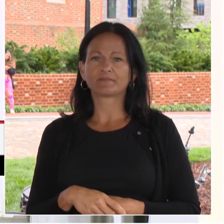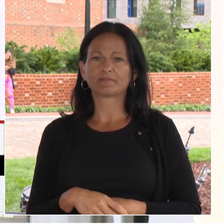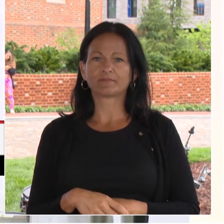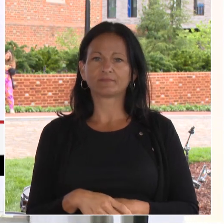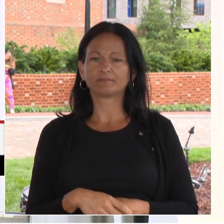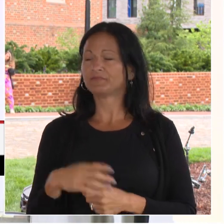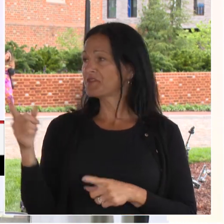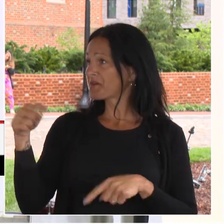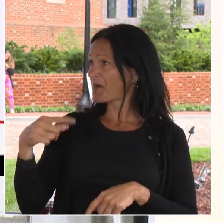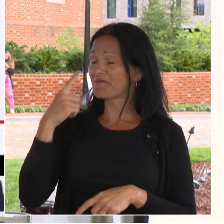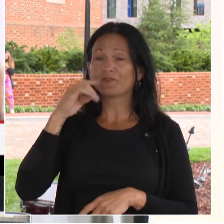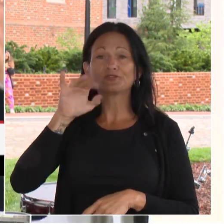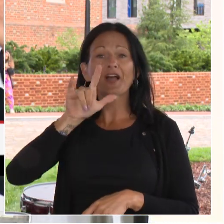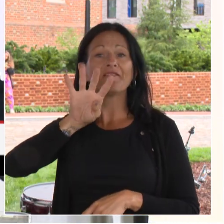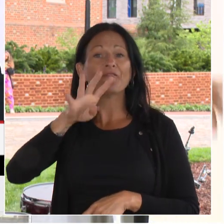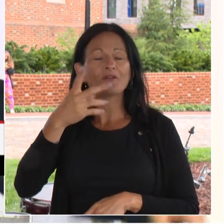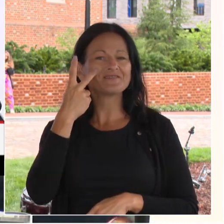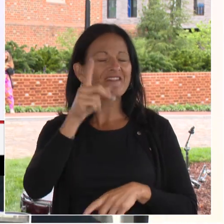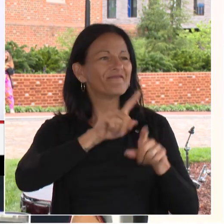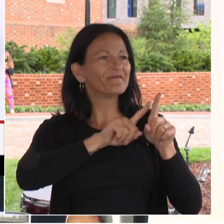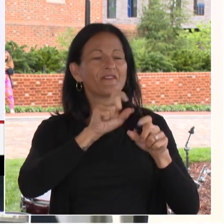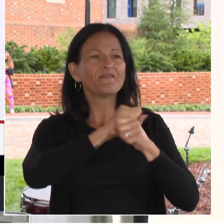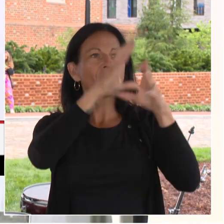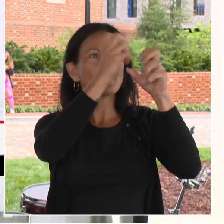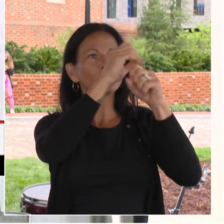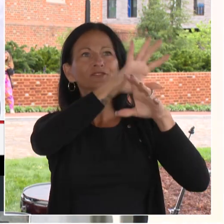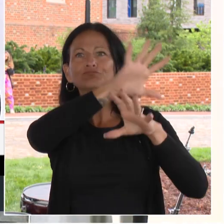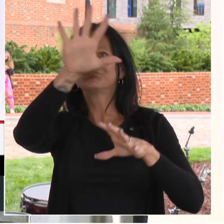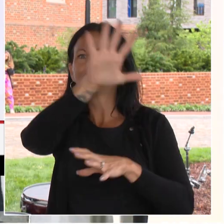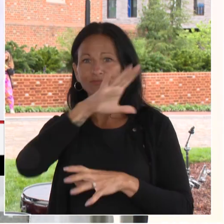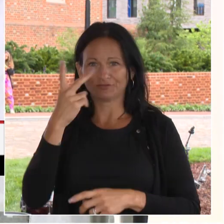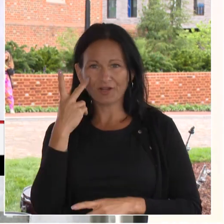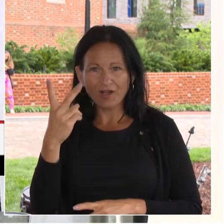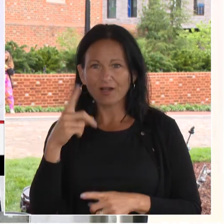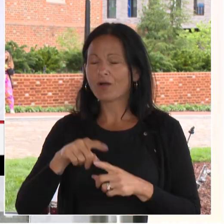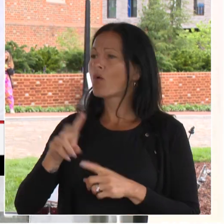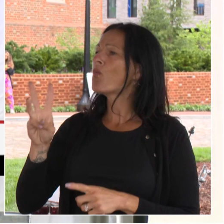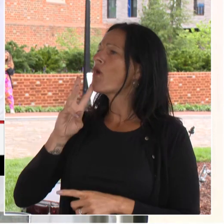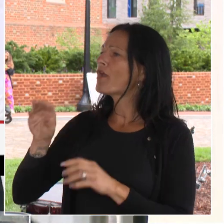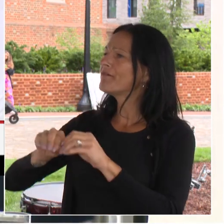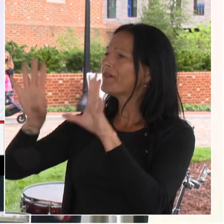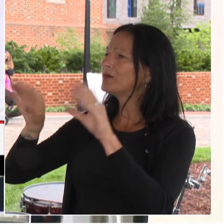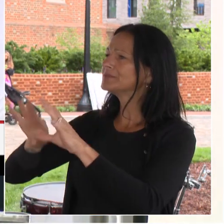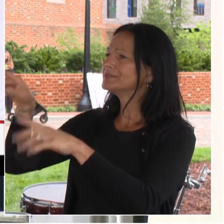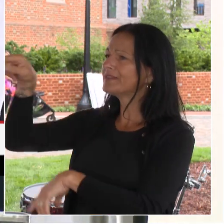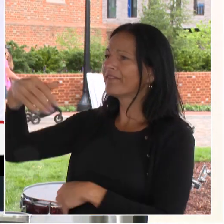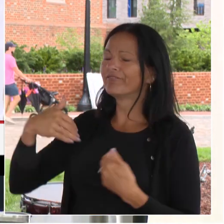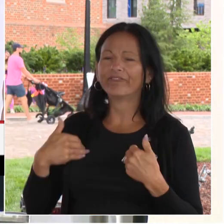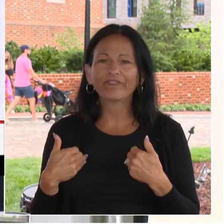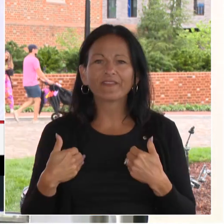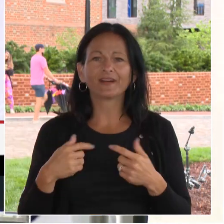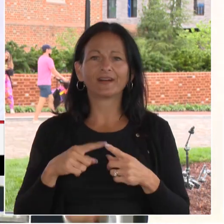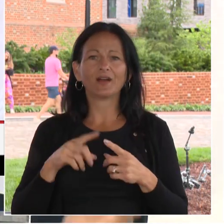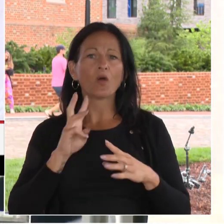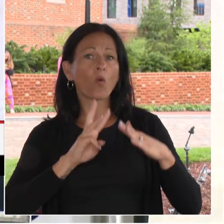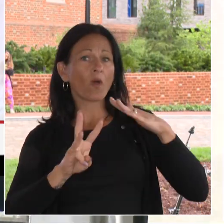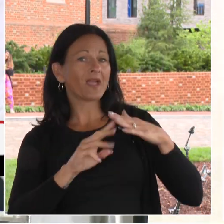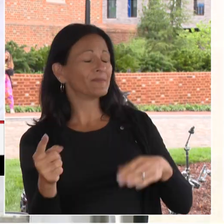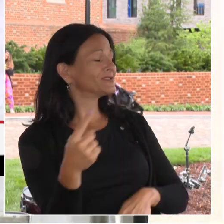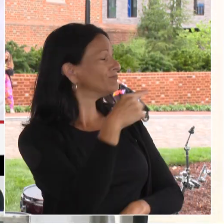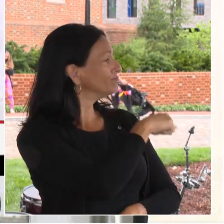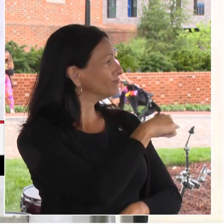in the splash pad, take a date out to dinner, meet the amazing team at Wegmans, or simply just come and be